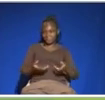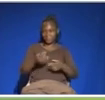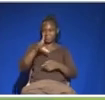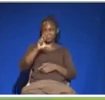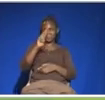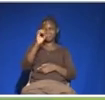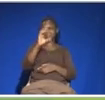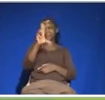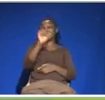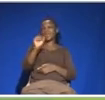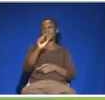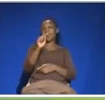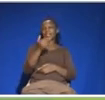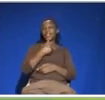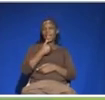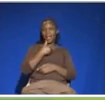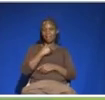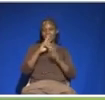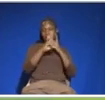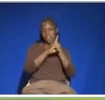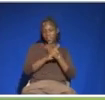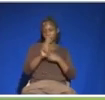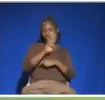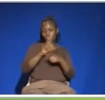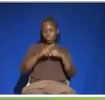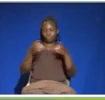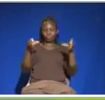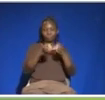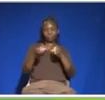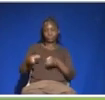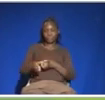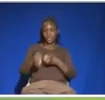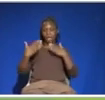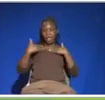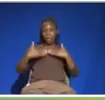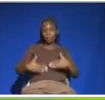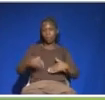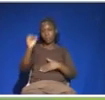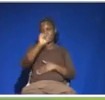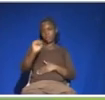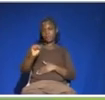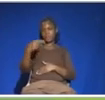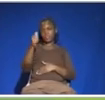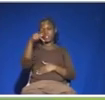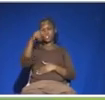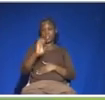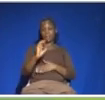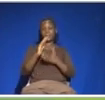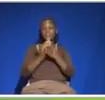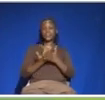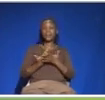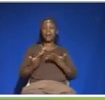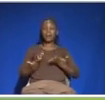exoskeletons, which can be used to classify them. Their body shapes, some of them